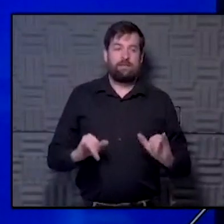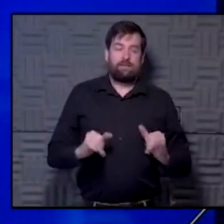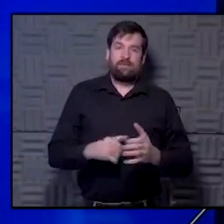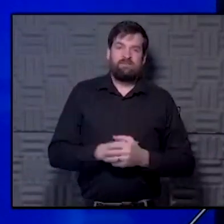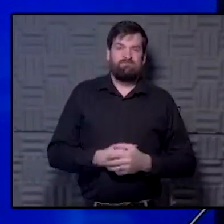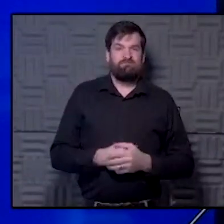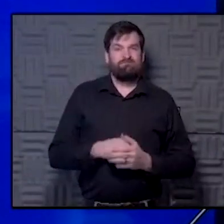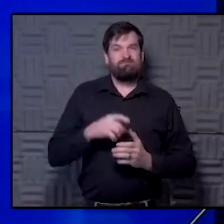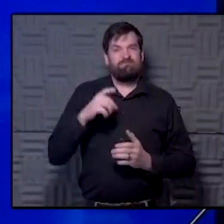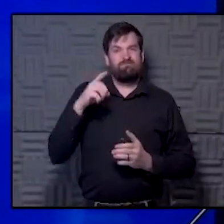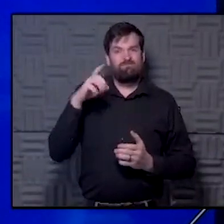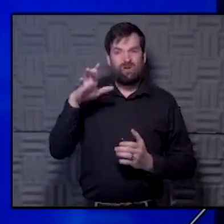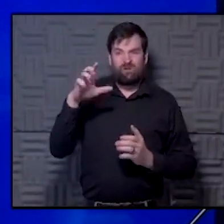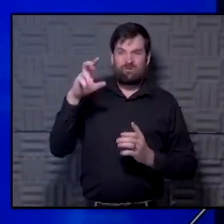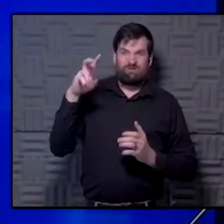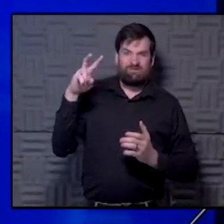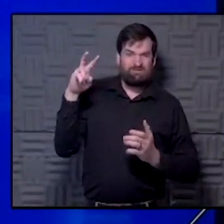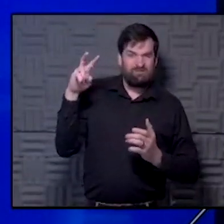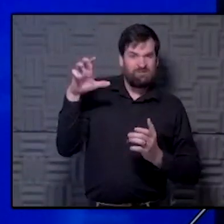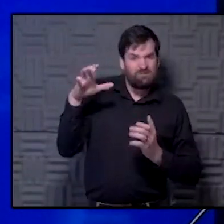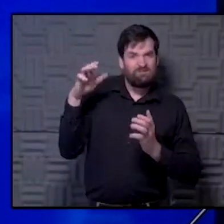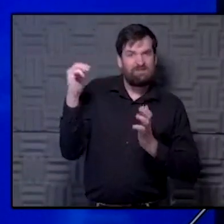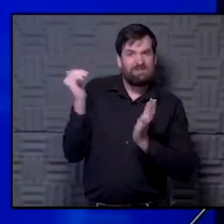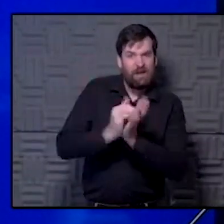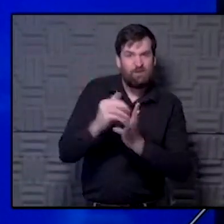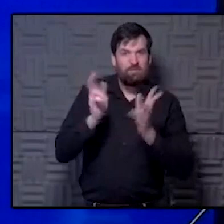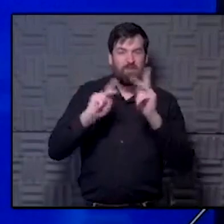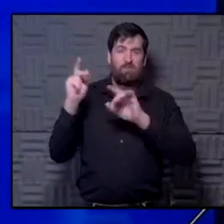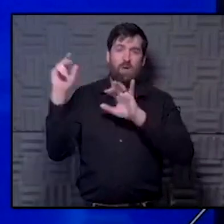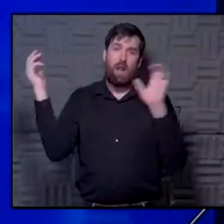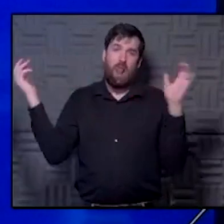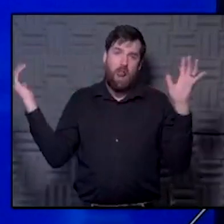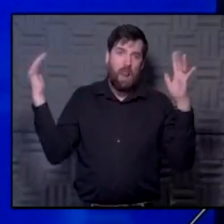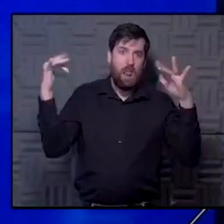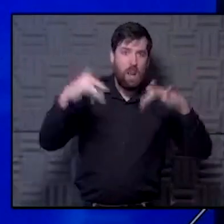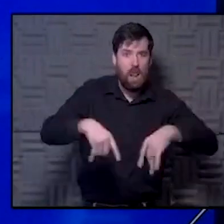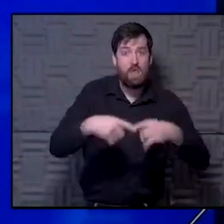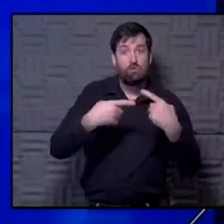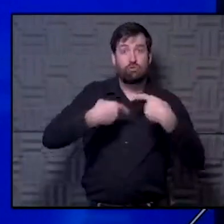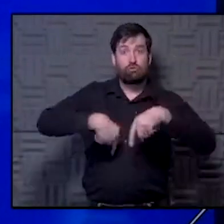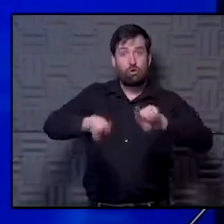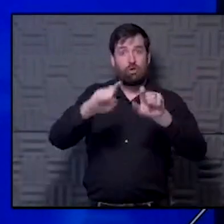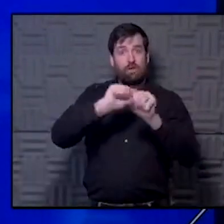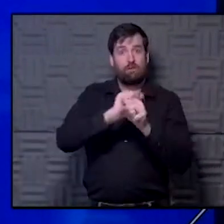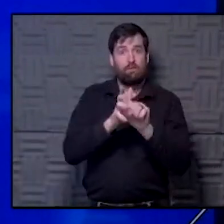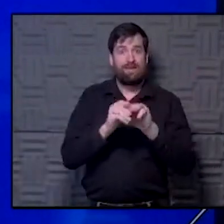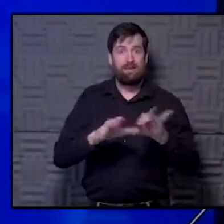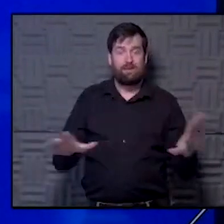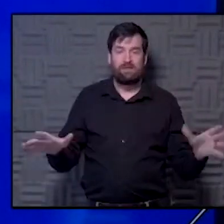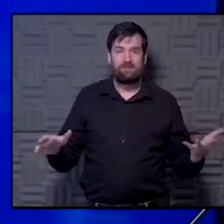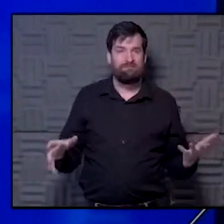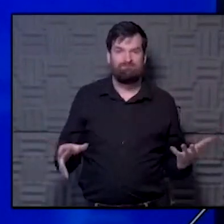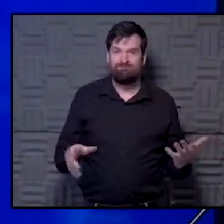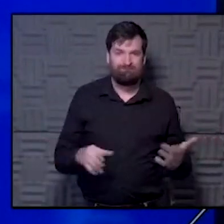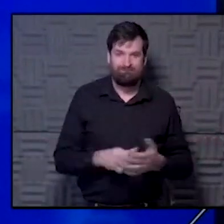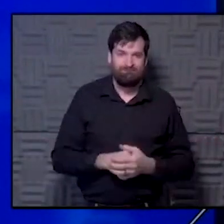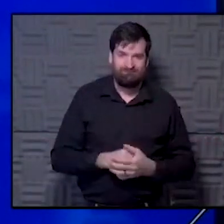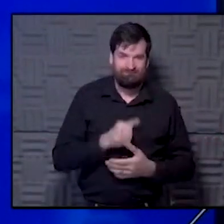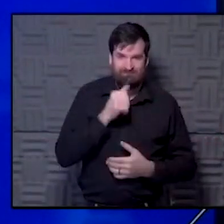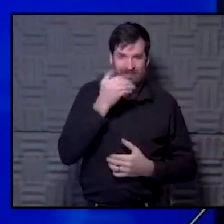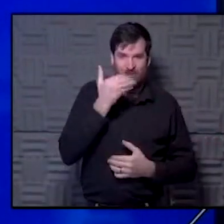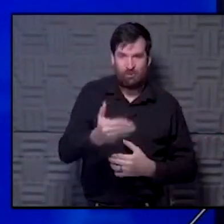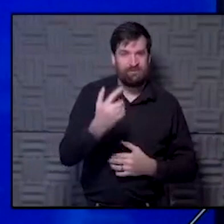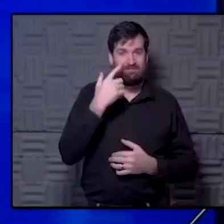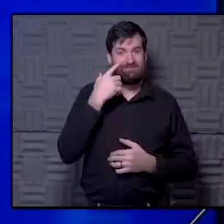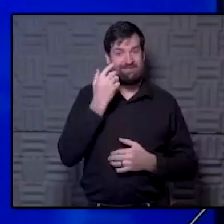Hundreds of thousands of people moving or traveling in the middle of a pandemic would be not good for a number of reasons. It